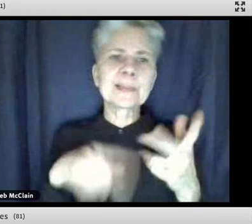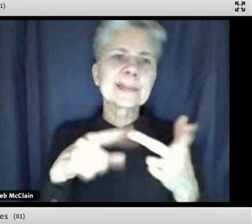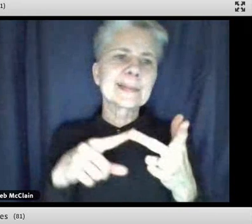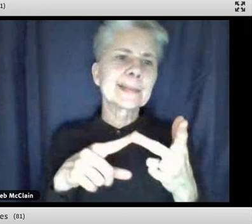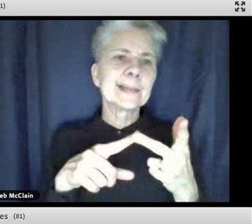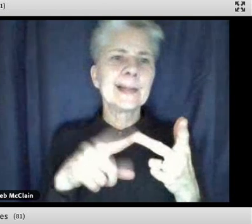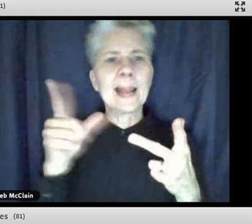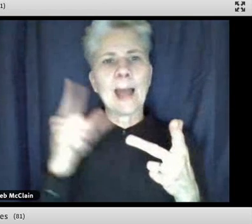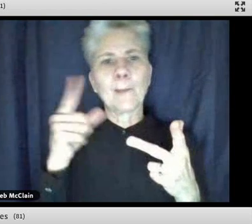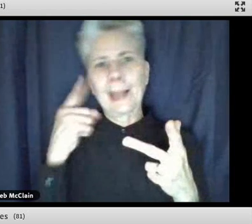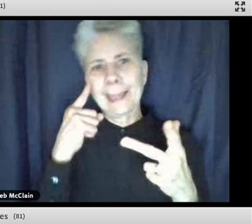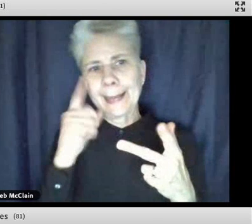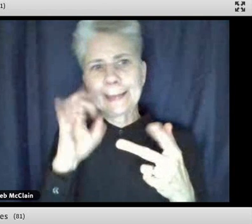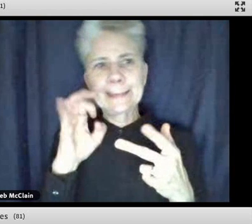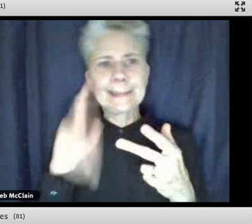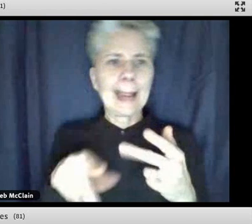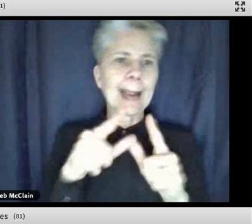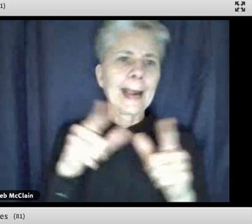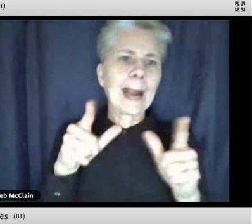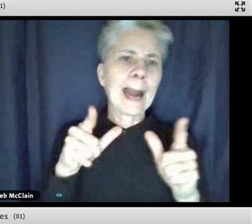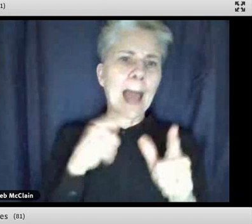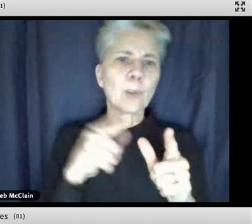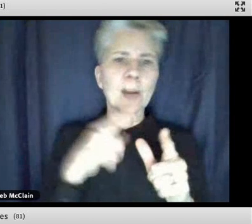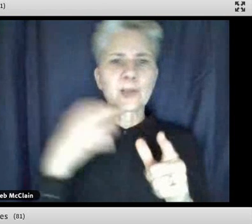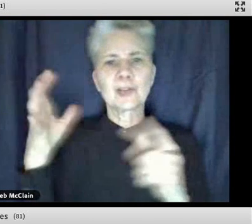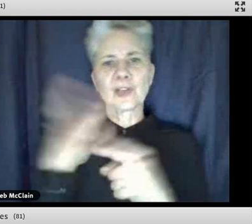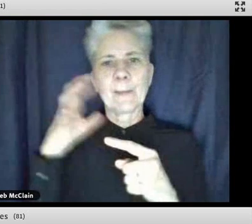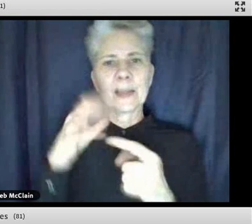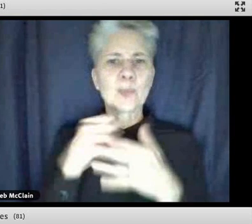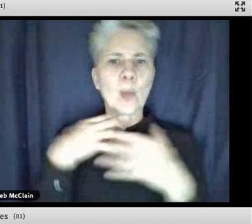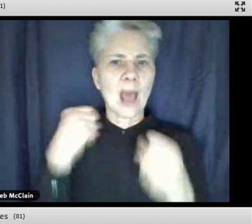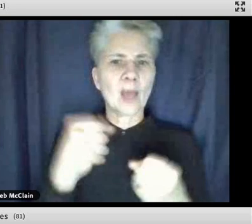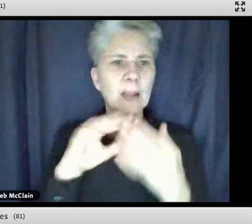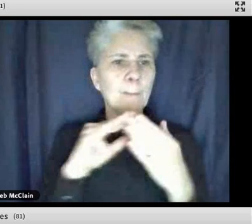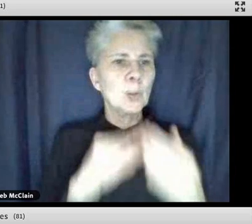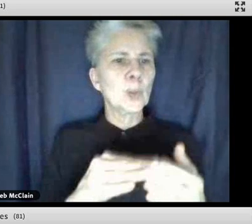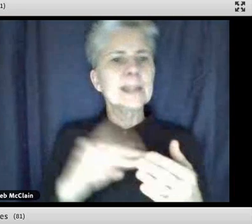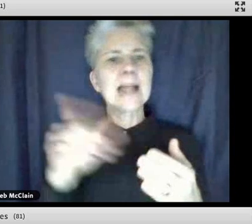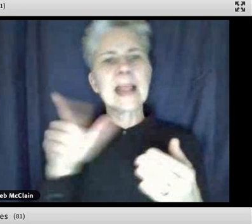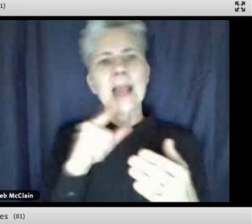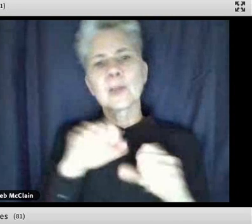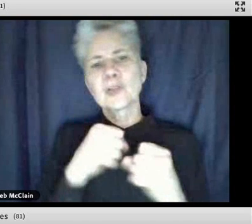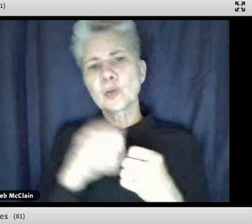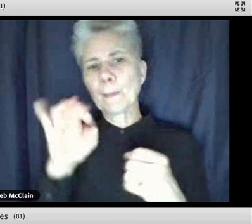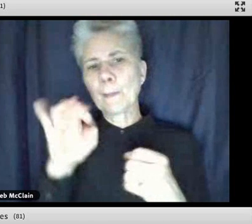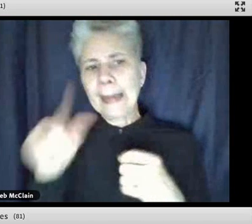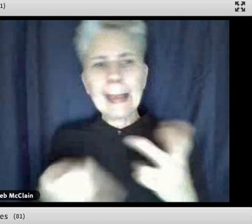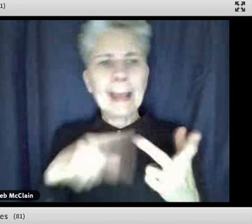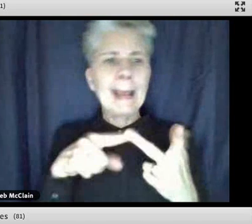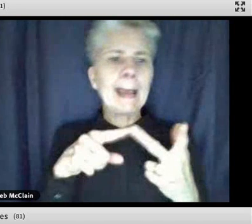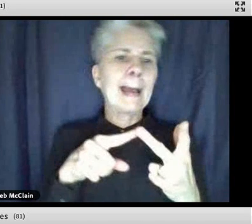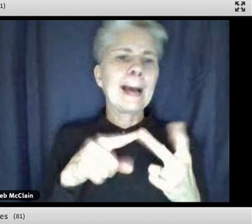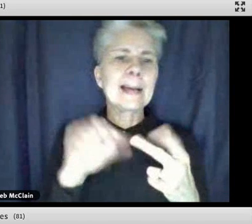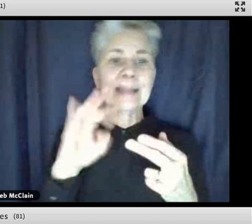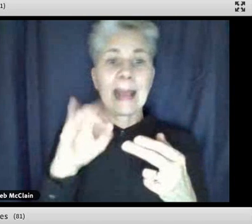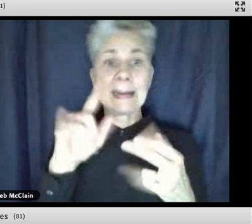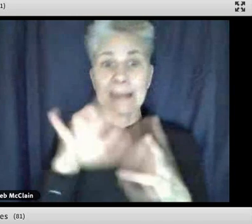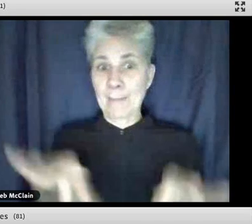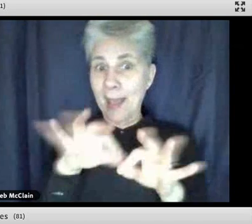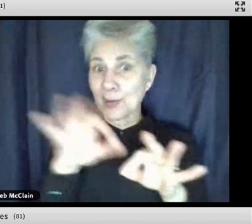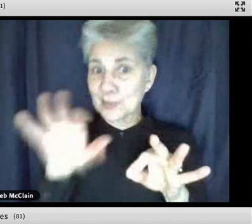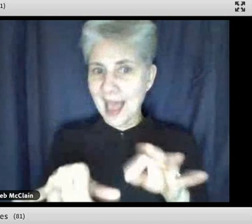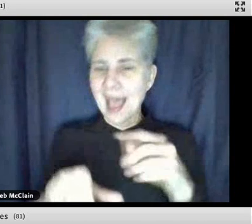Tank, the librarians are champions of healthy communities, libraries and social media. Sanity Matters is